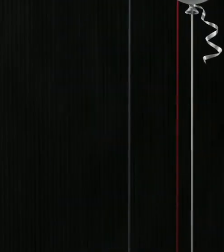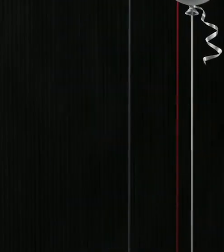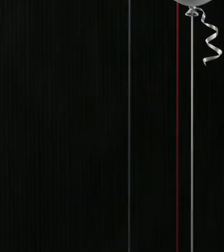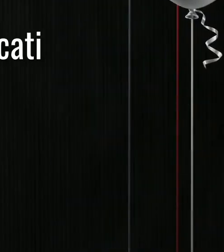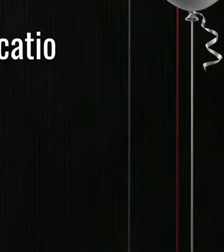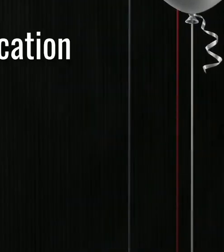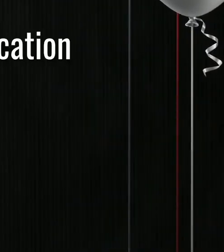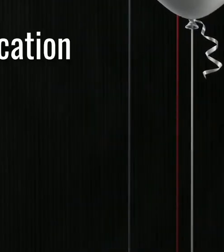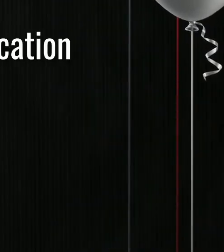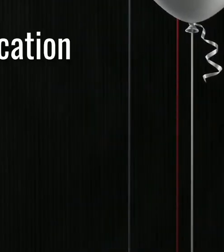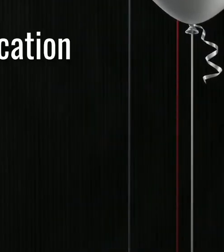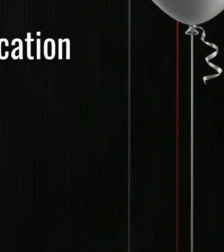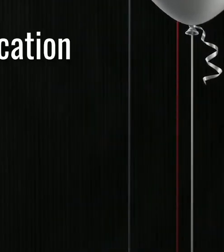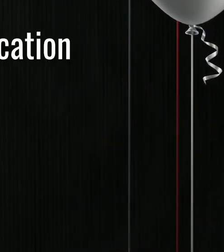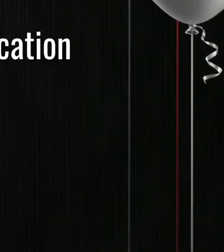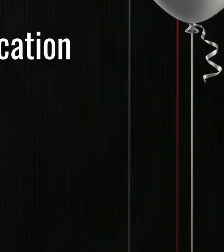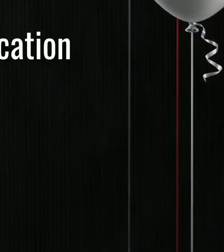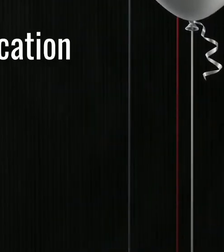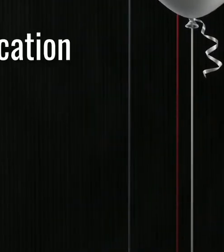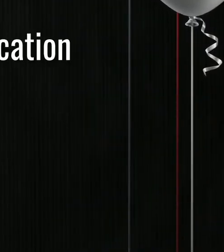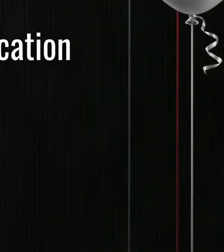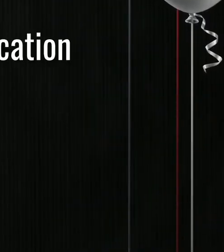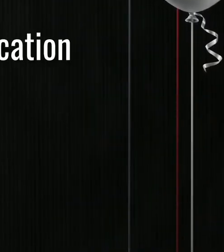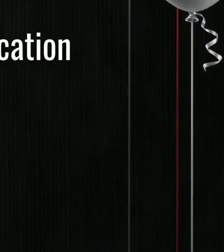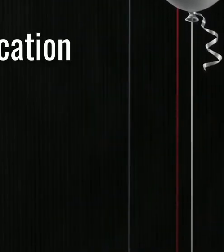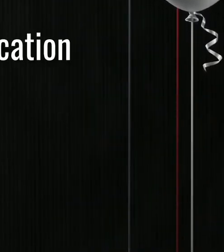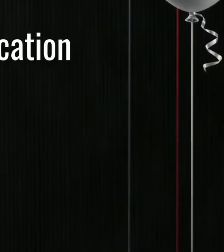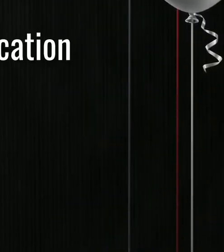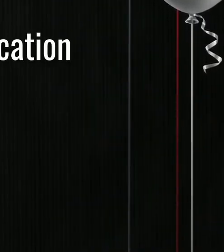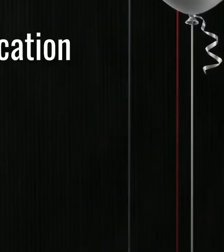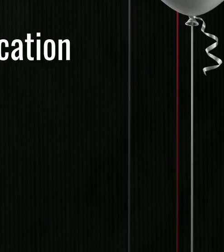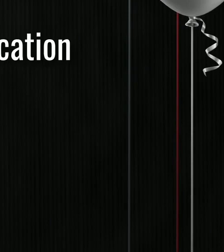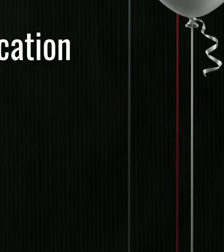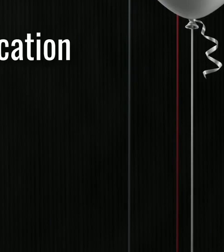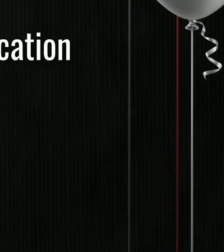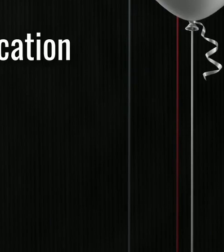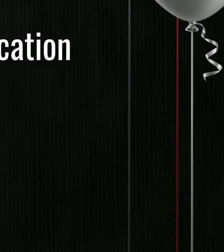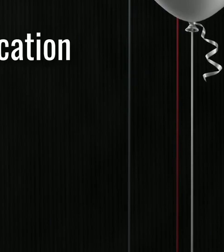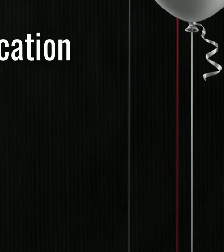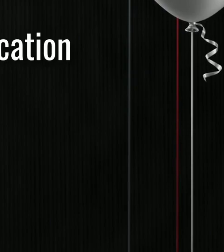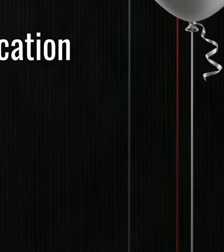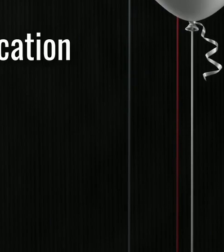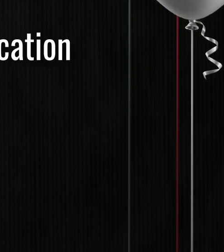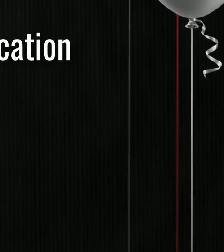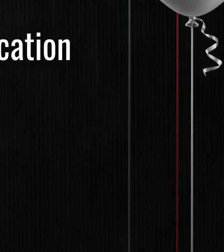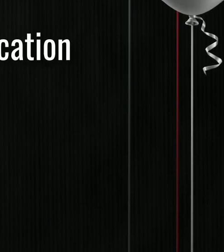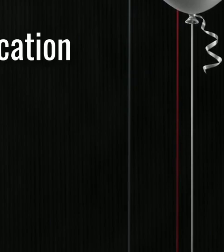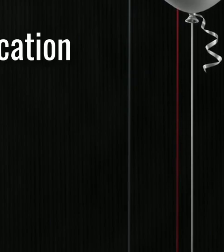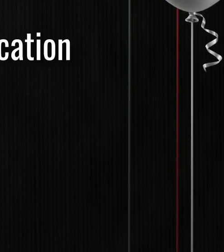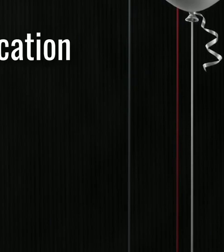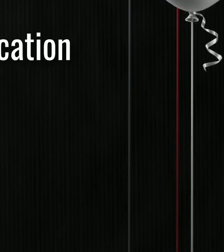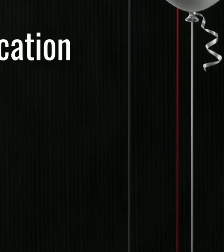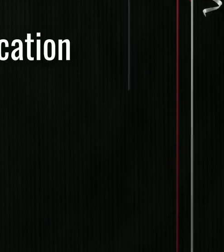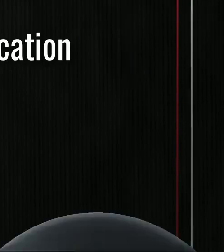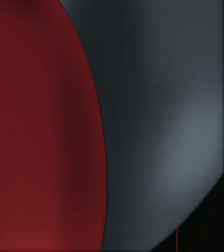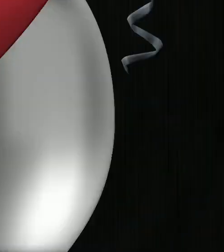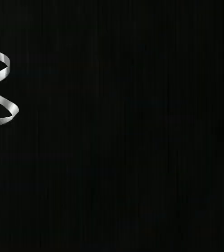Isabel Luke, Bachelors of Arts in Strategic Communication, summa cum